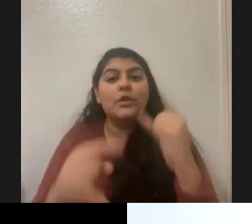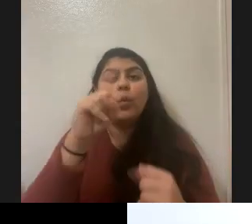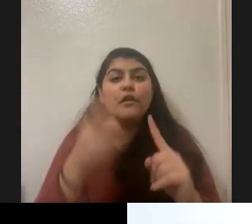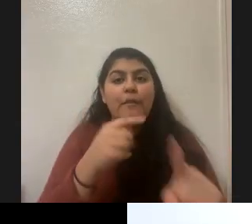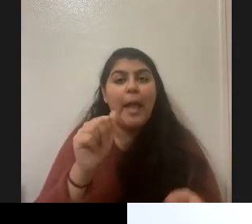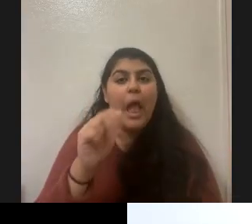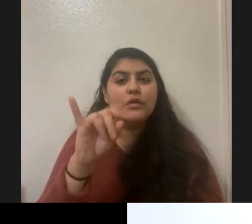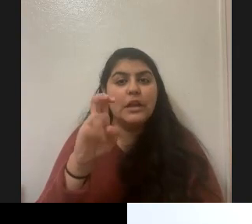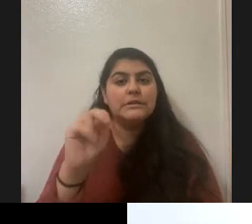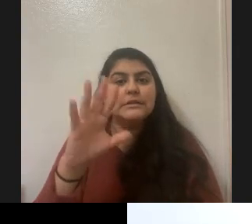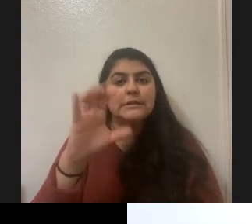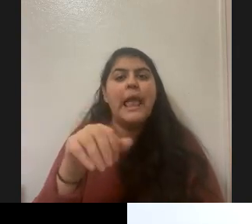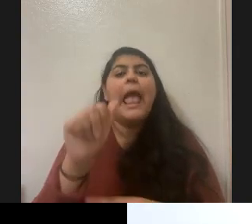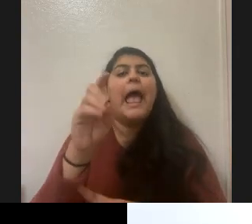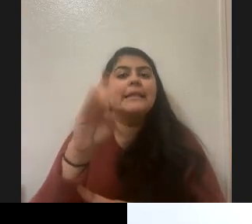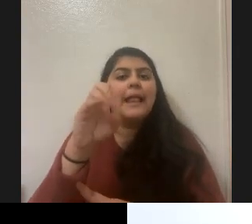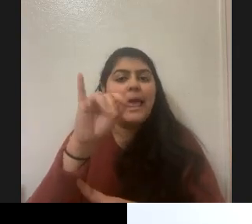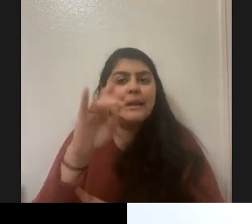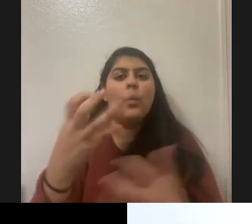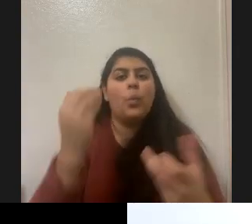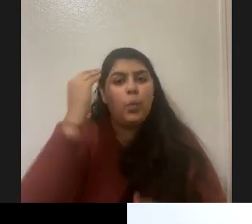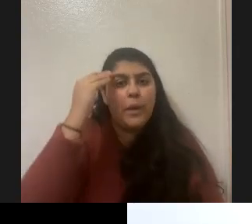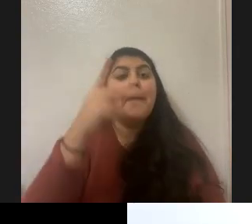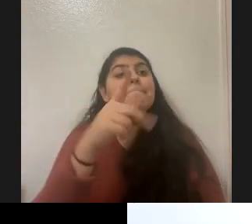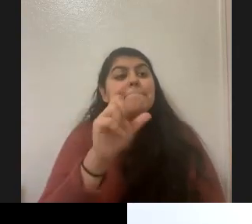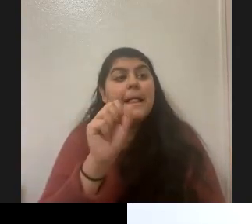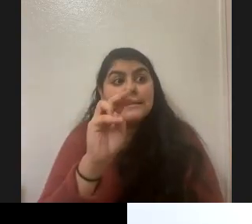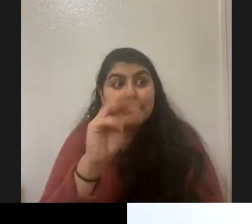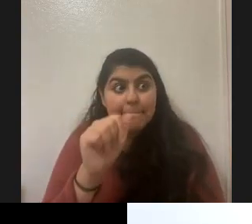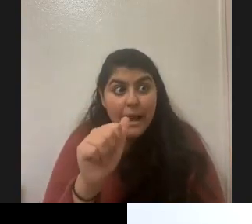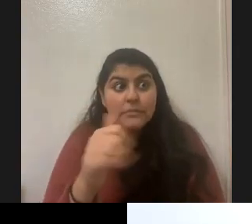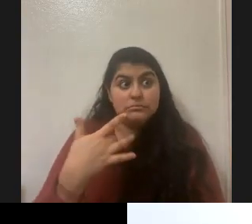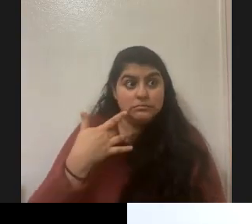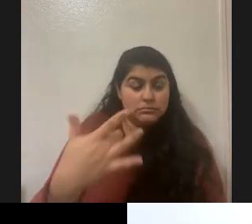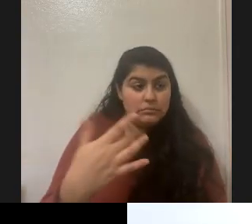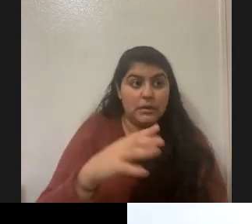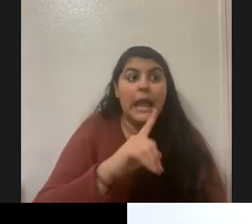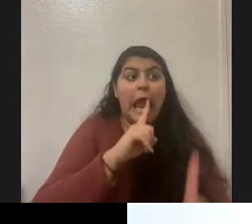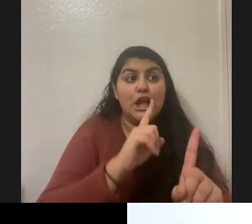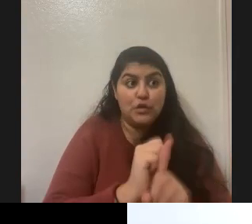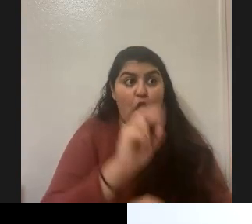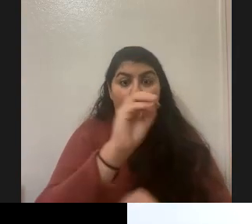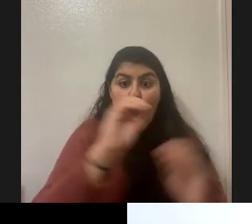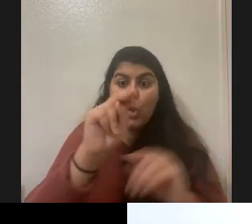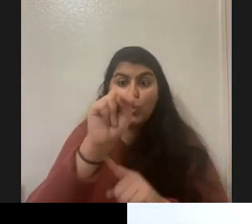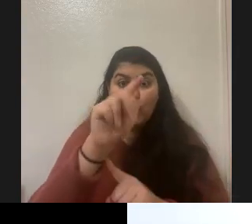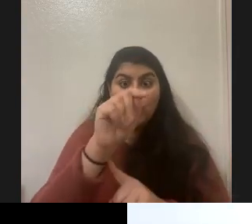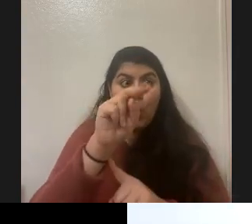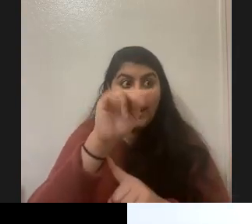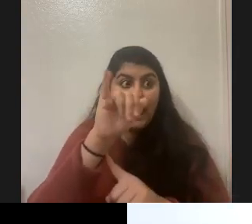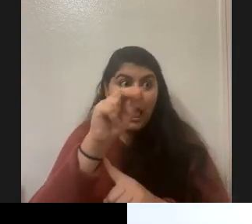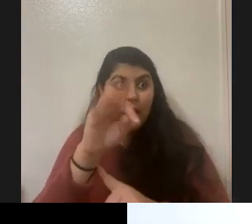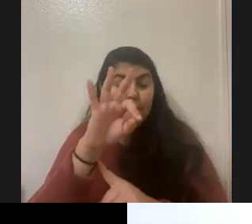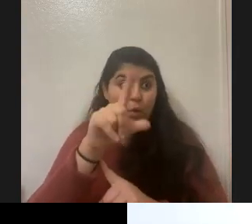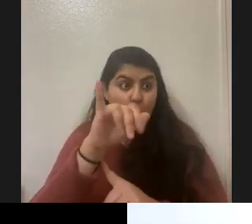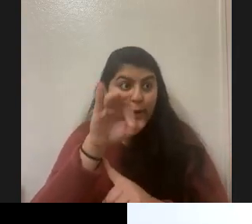Adelaide wants to know, is plasma considered a non-Newtonian fluid? Ooh, that's a really good